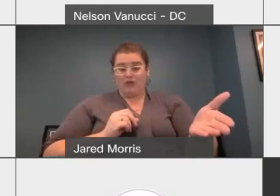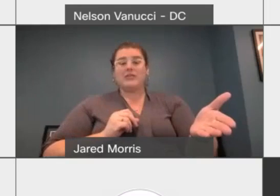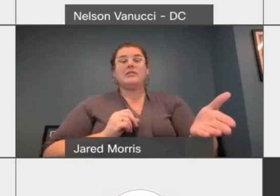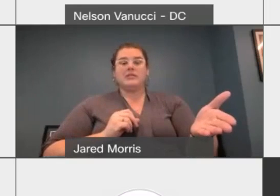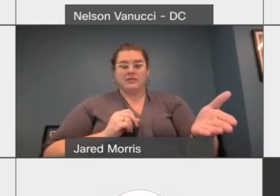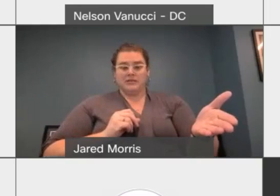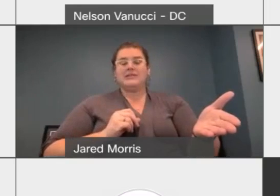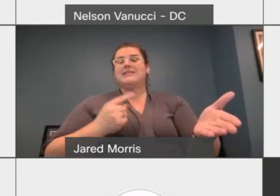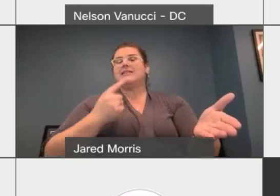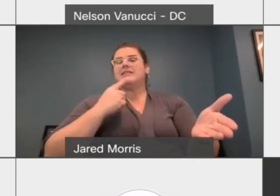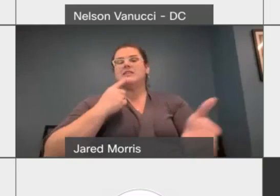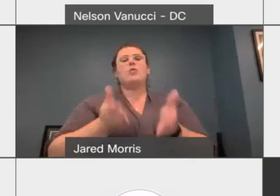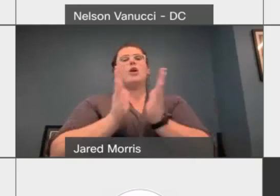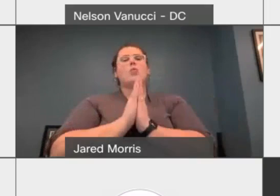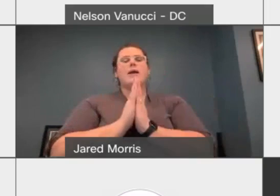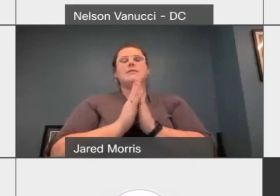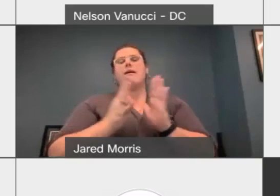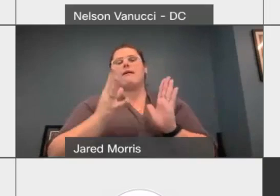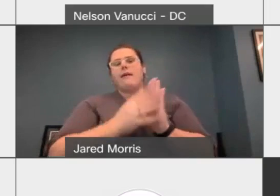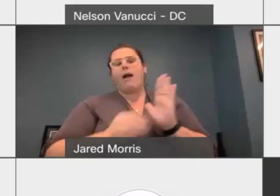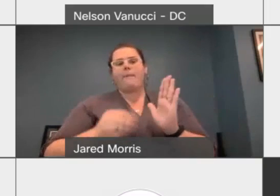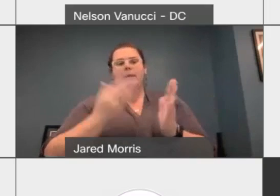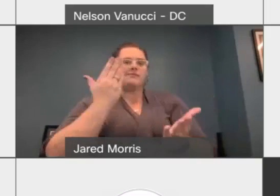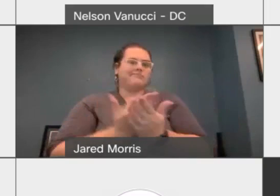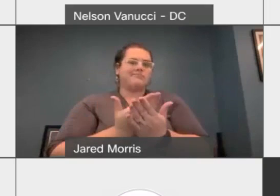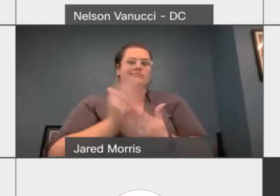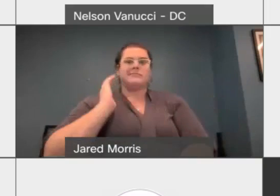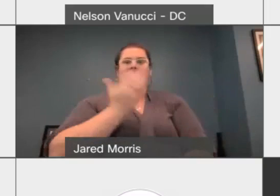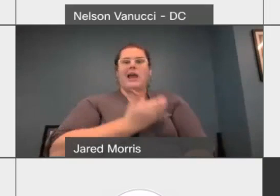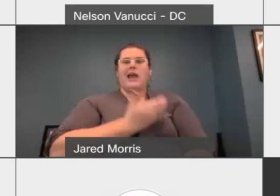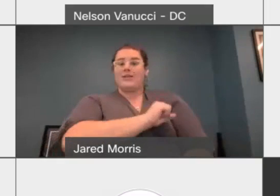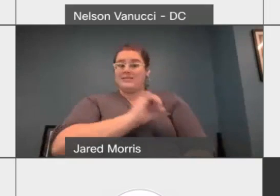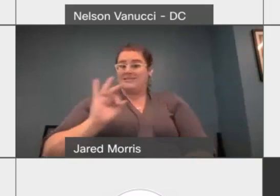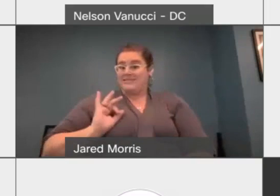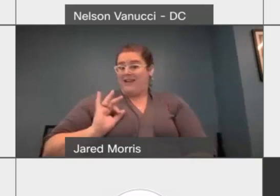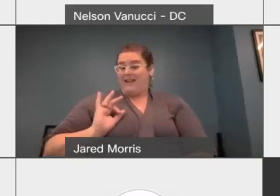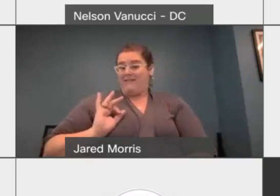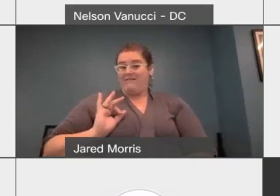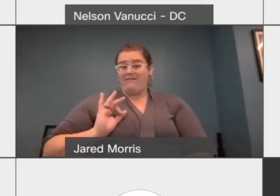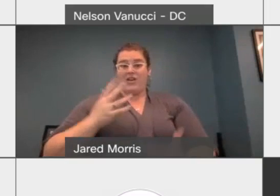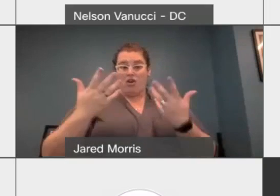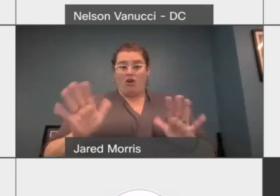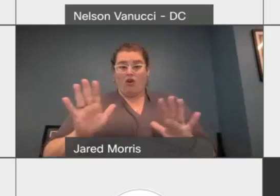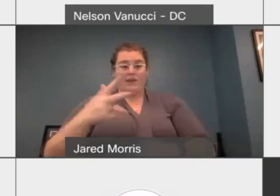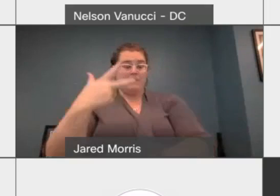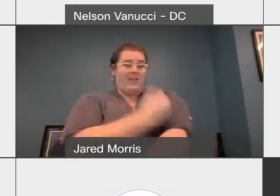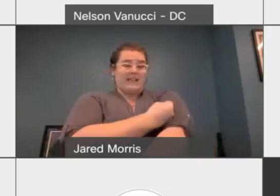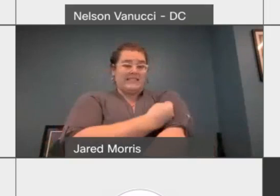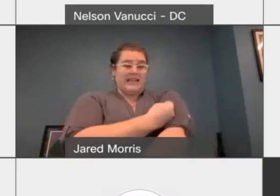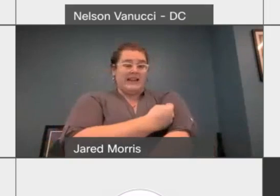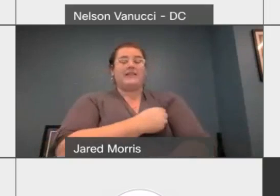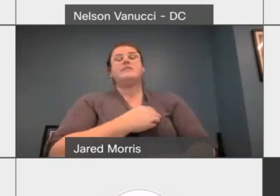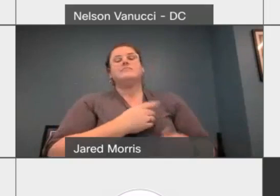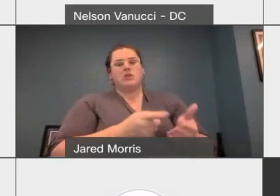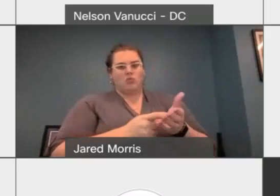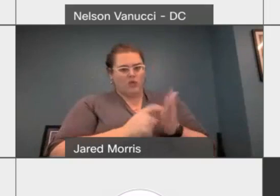present evidence of having been vaccinated. And of course, that is not a requirement. And I was able to speak with